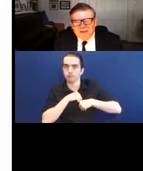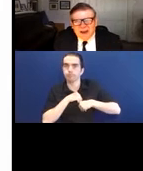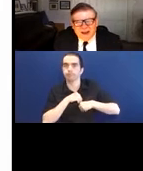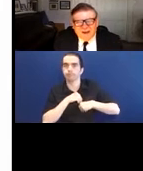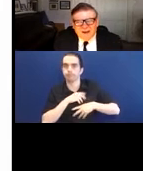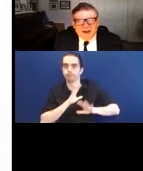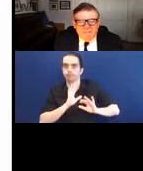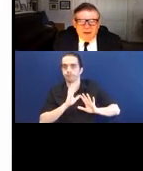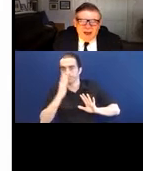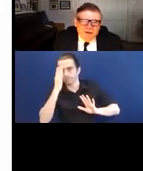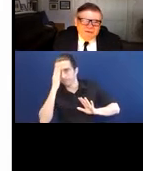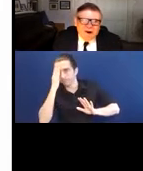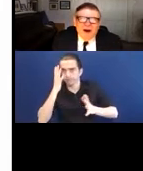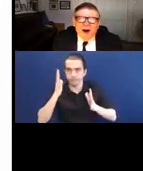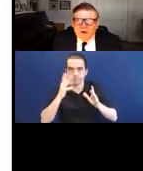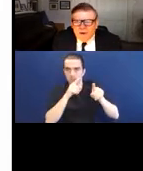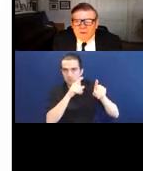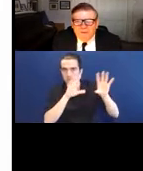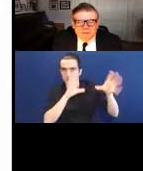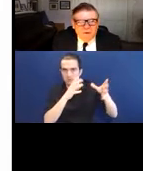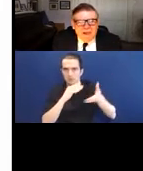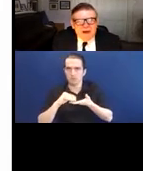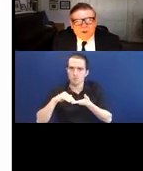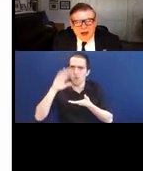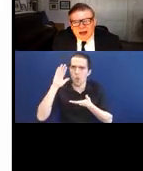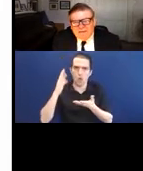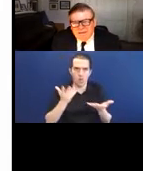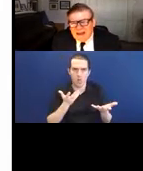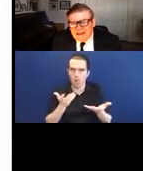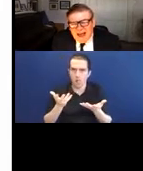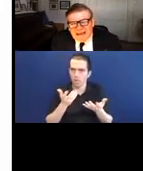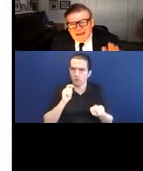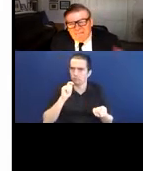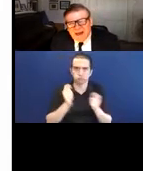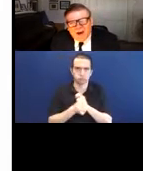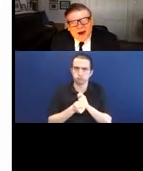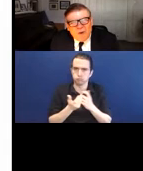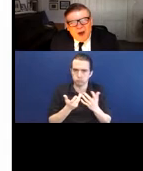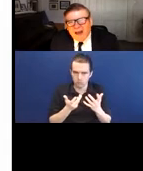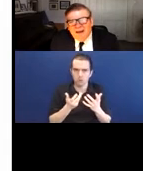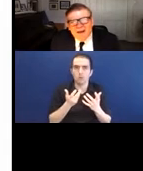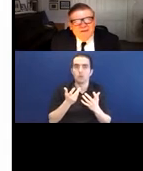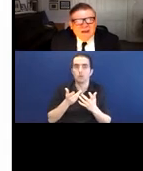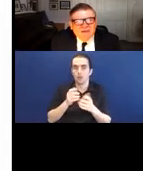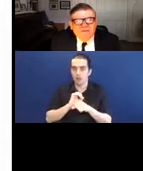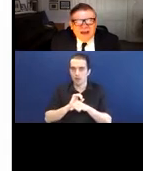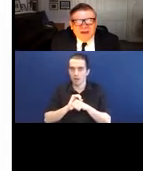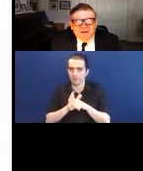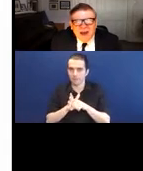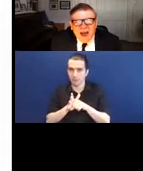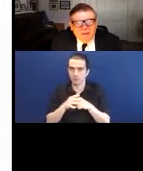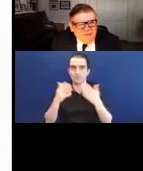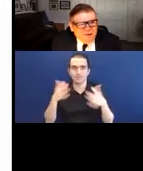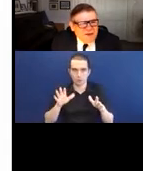created new psychological impairments for a whole group of people with high levels of anxiety that may not go away for some